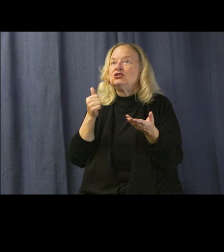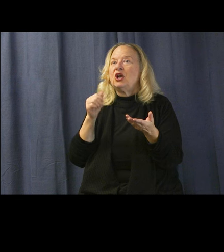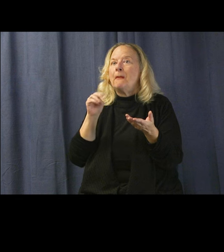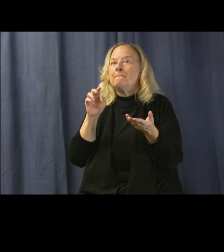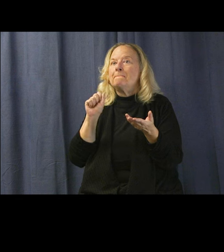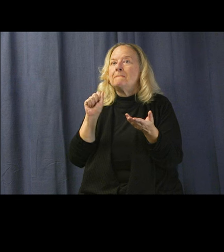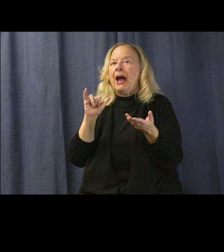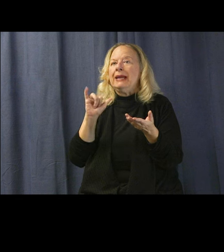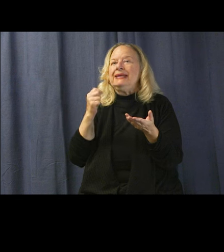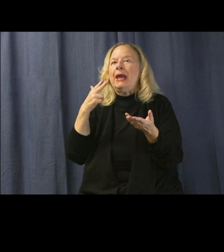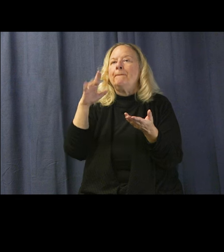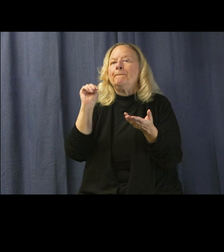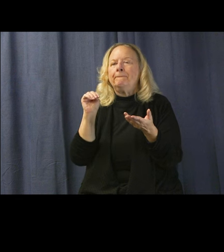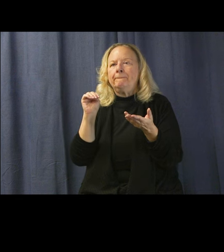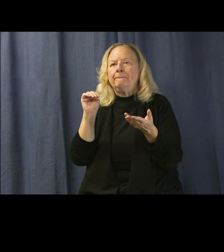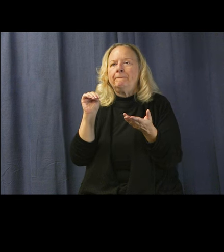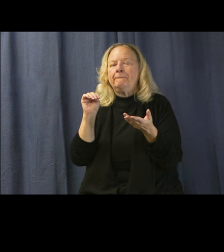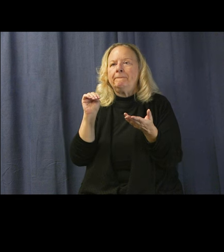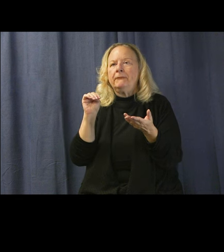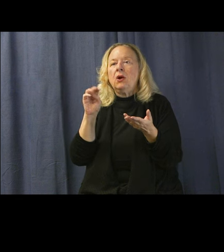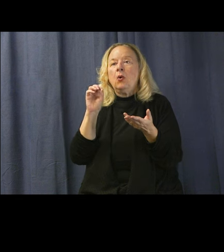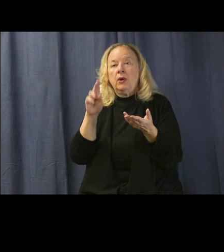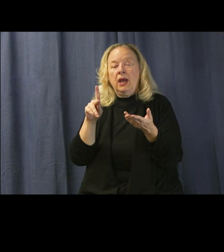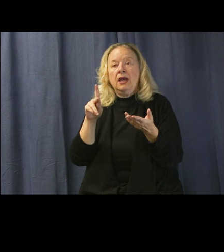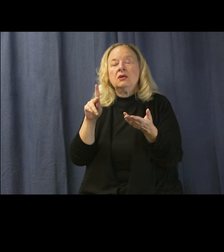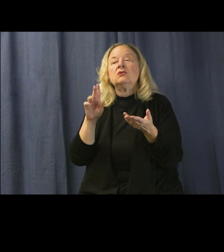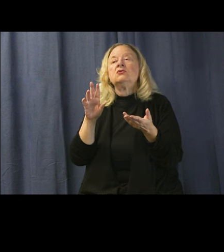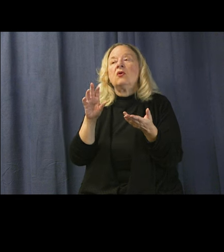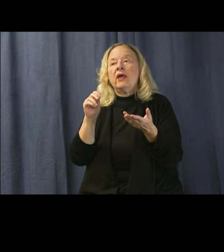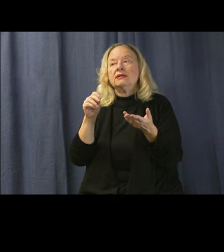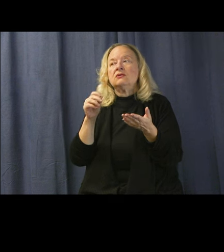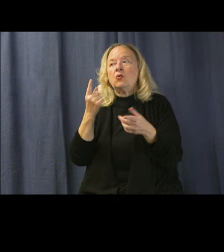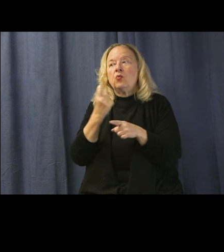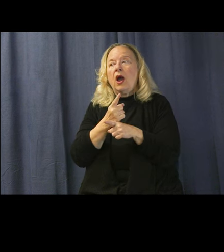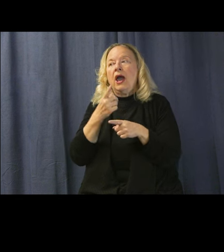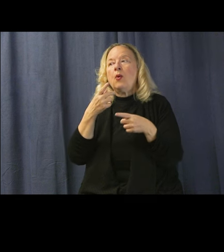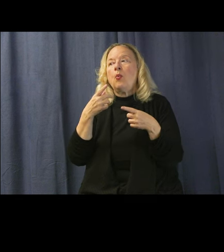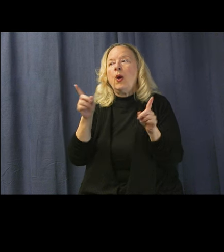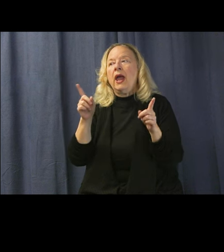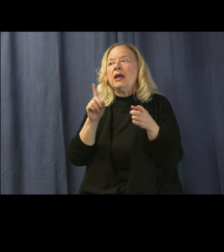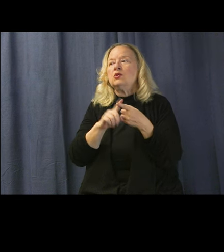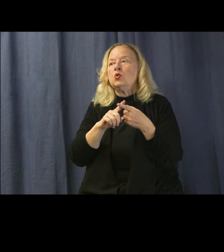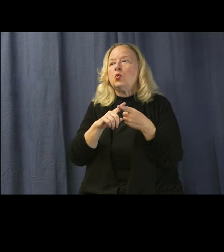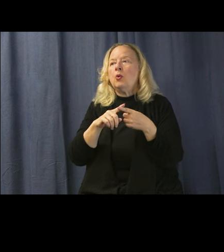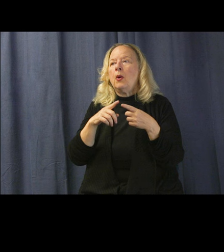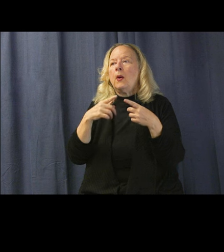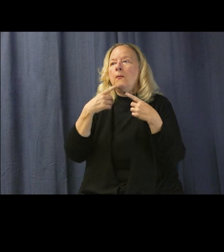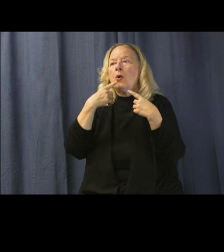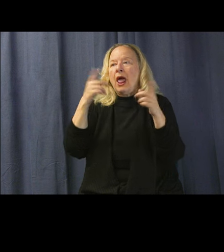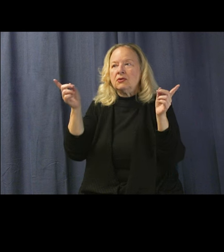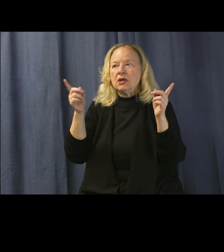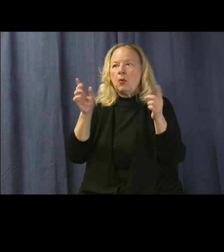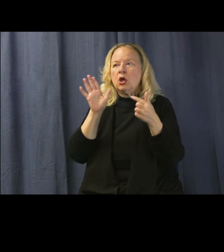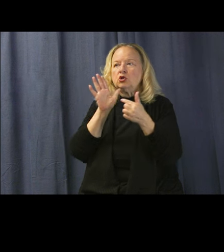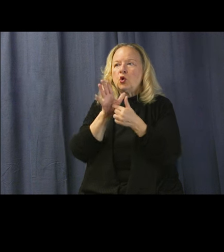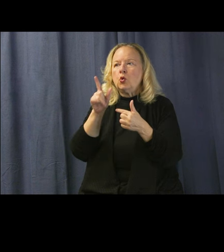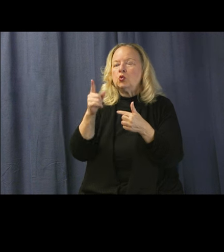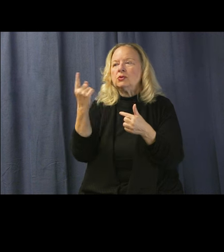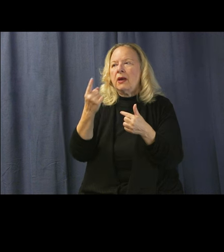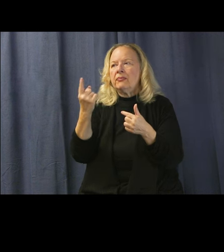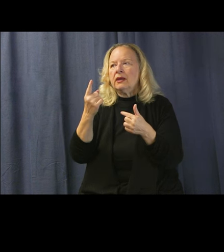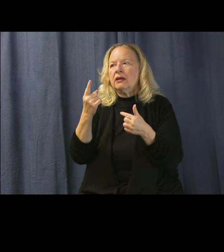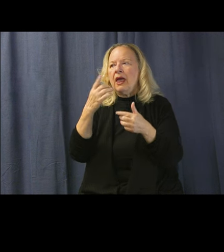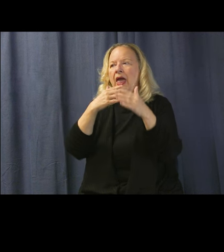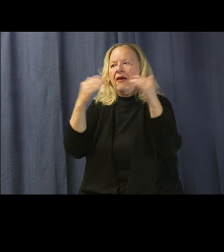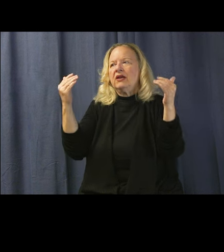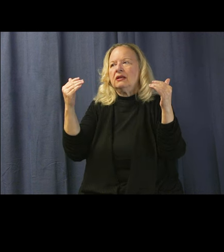Hashemayim, but Hashemayim. Okay, correct way to pronounce that. Pronounce it. Now, I want to show you something about this word.